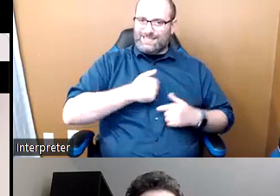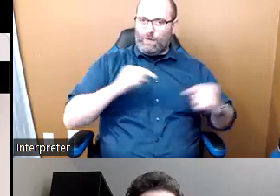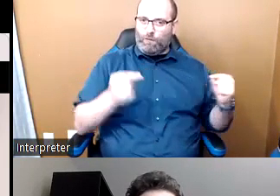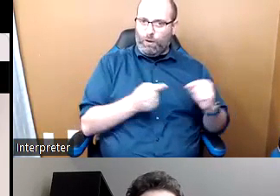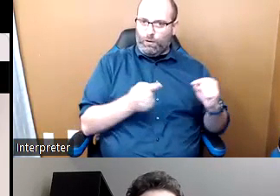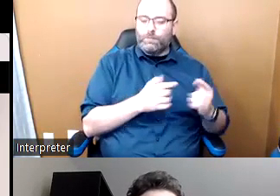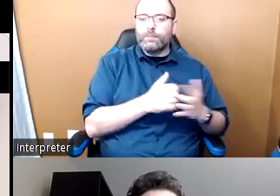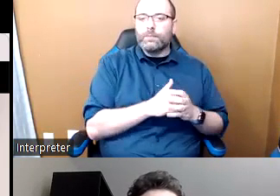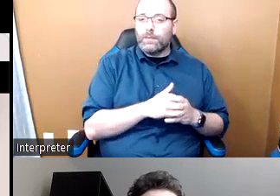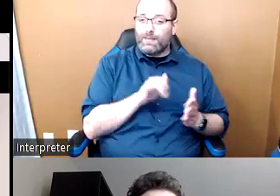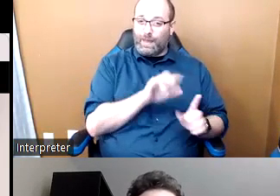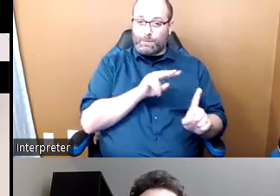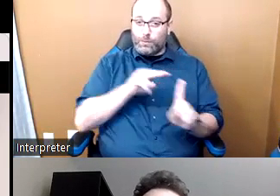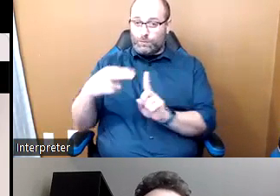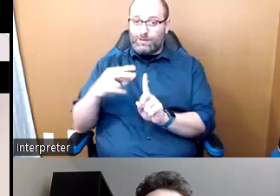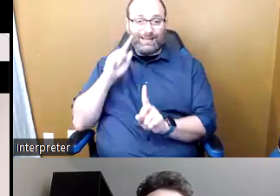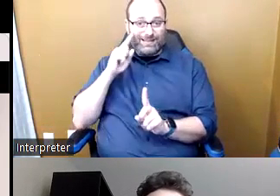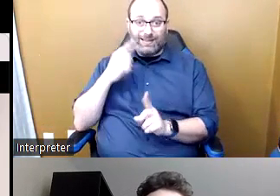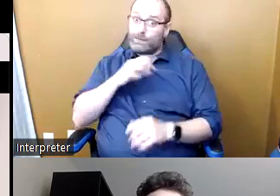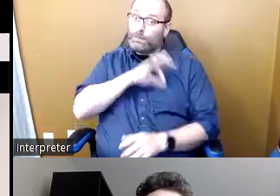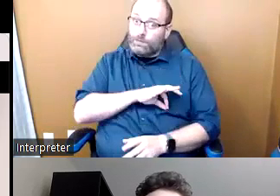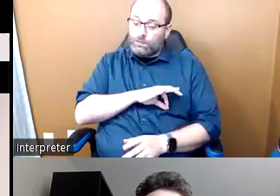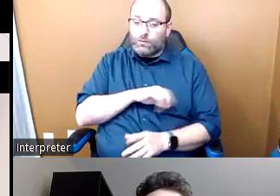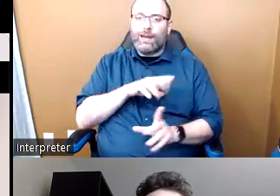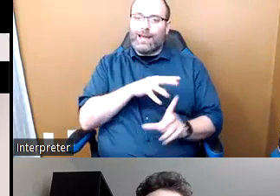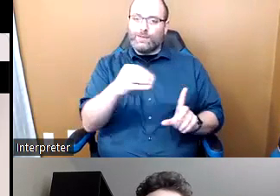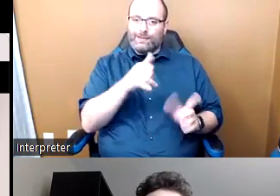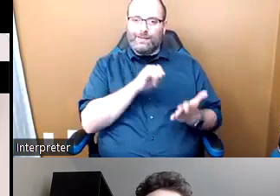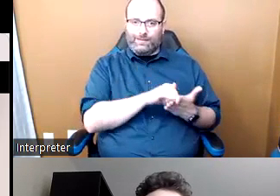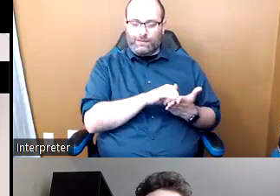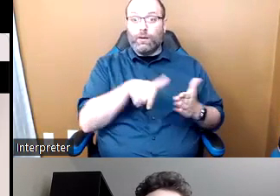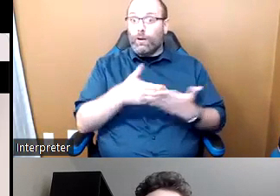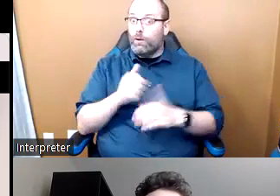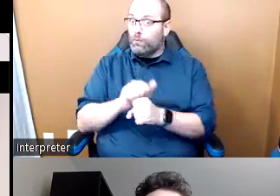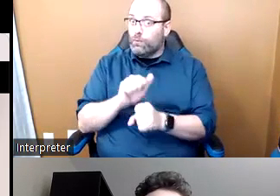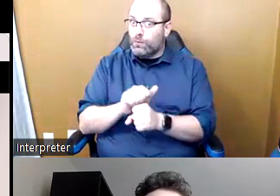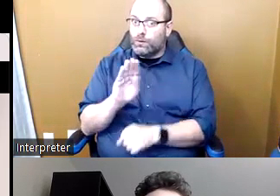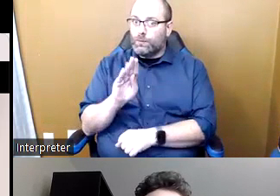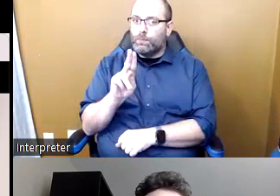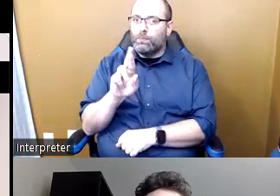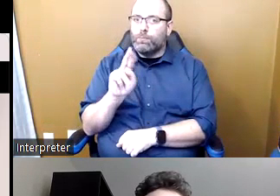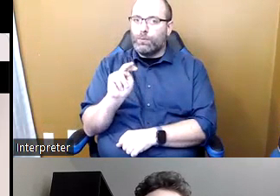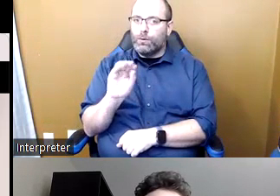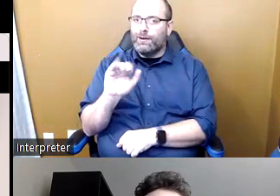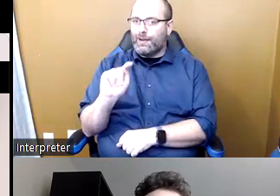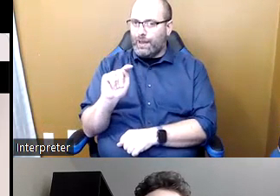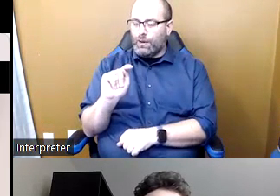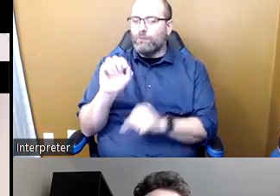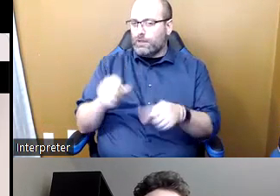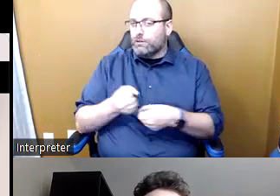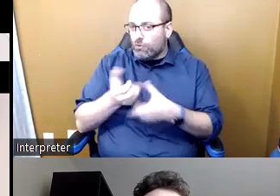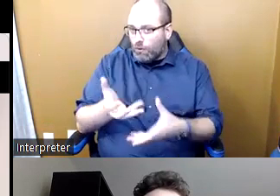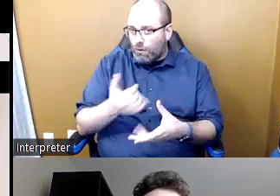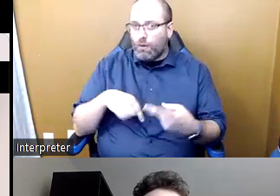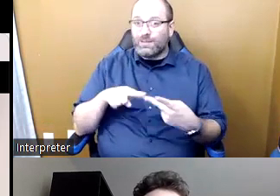take that sort of perspective, I think, is helpful. You know, outside of that, all work is burnout inducing, all work is alienating. If you can organize that